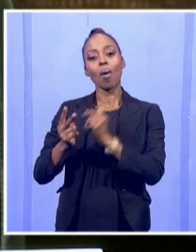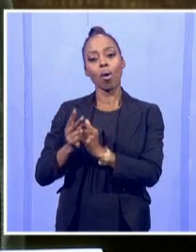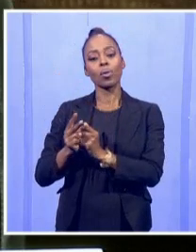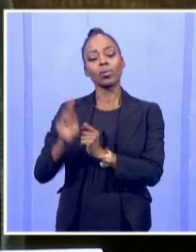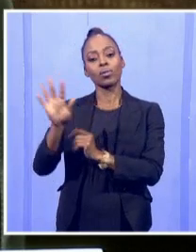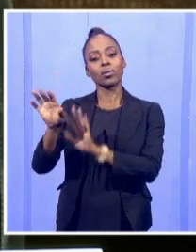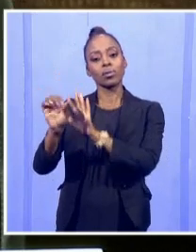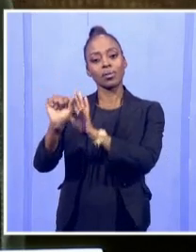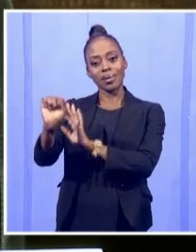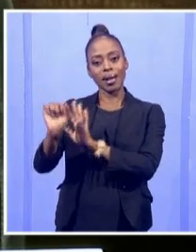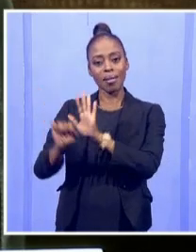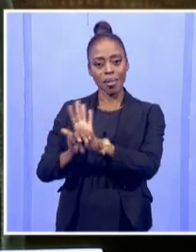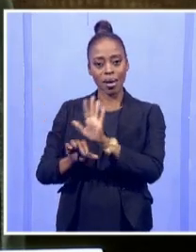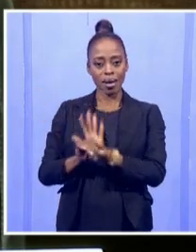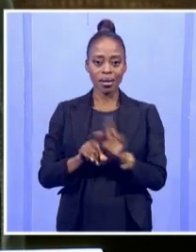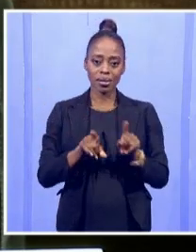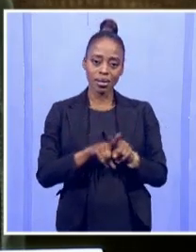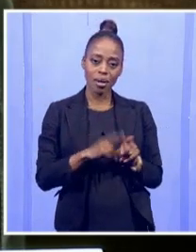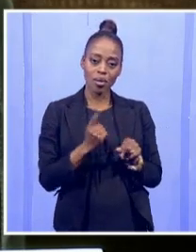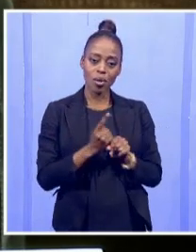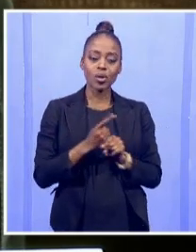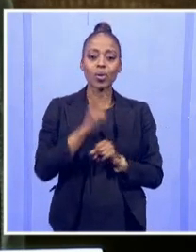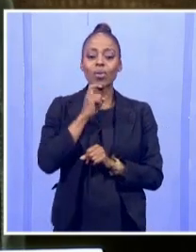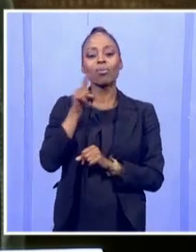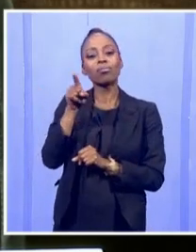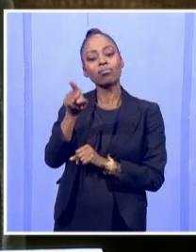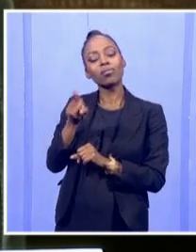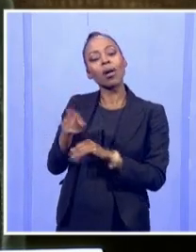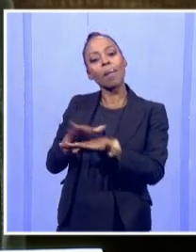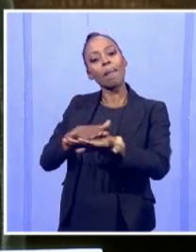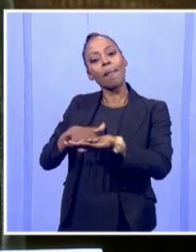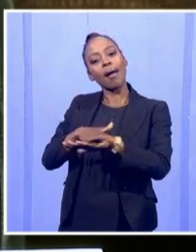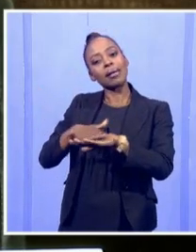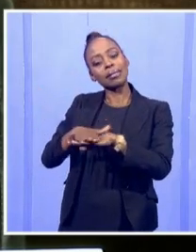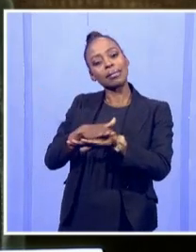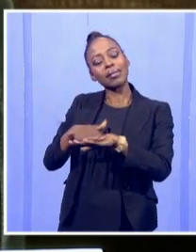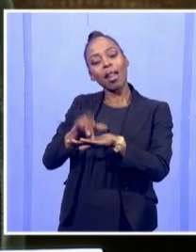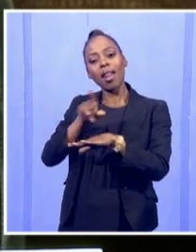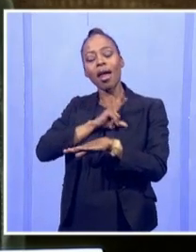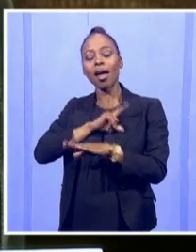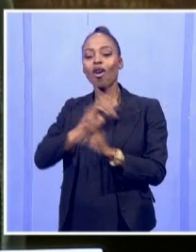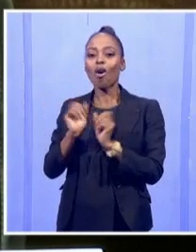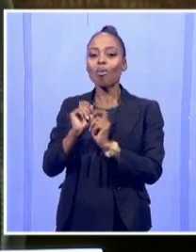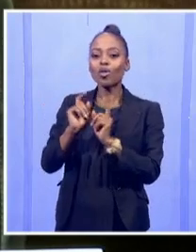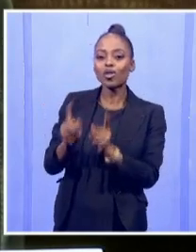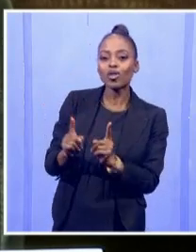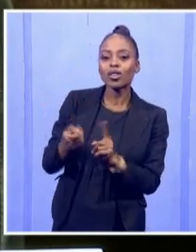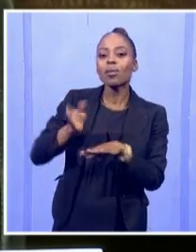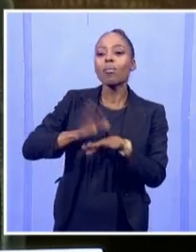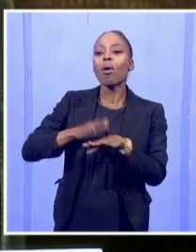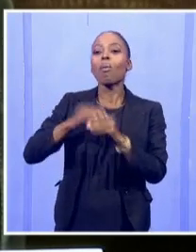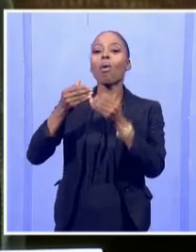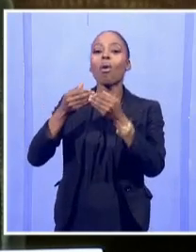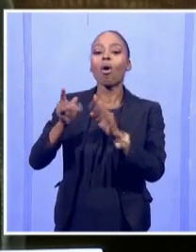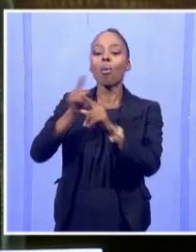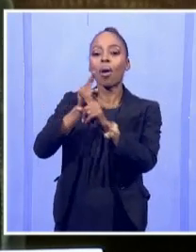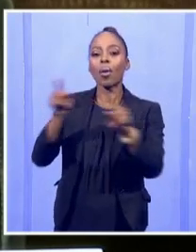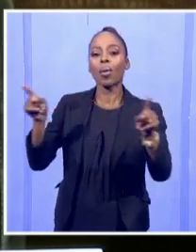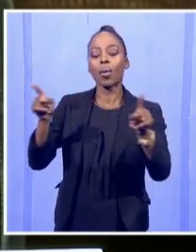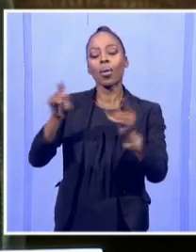market and by using Saudi as a base, as a gateway for exports to the rest of the Middle